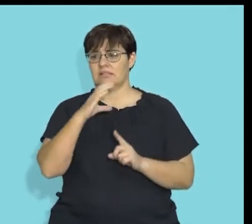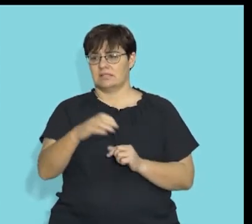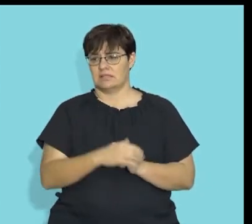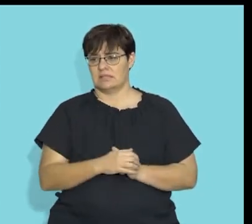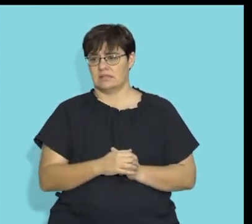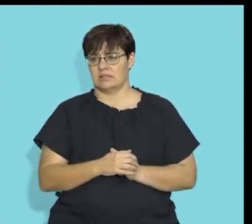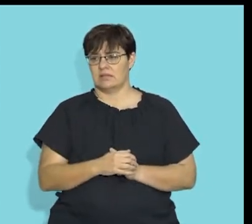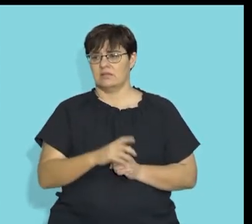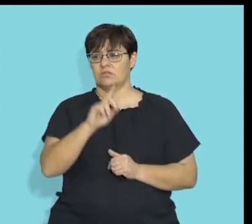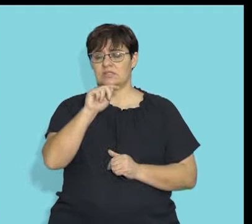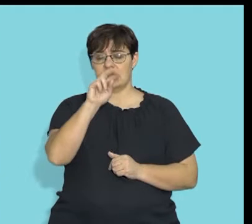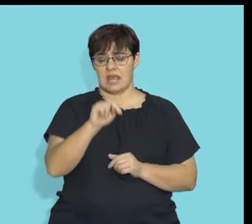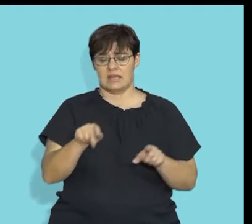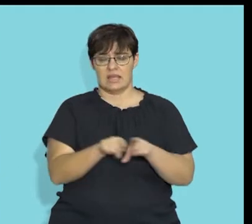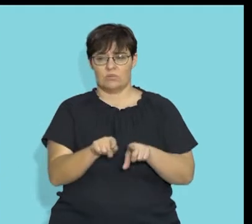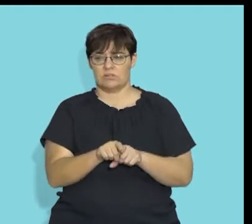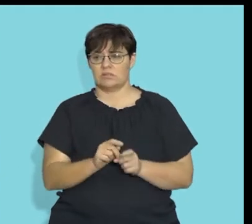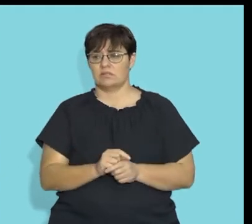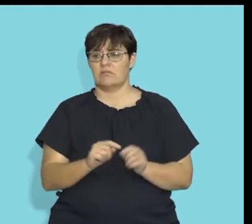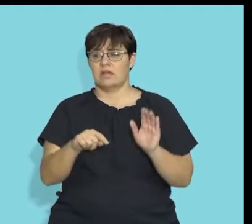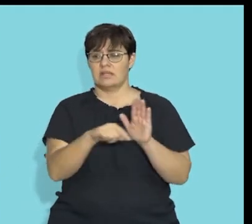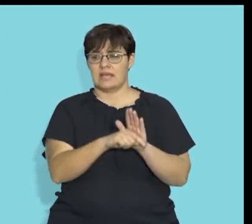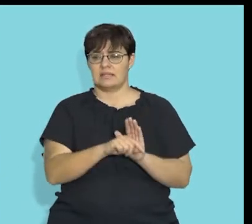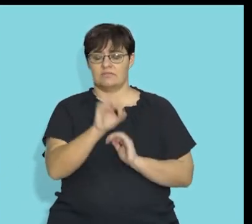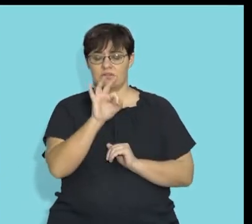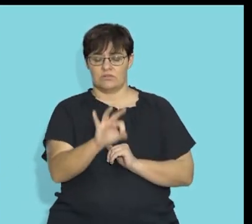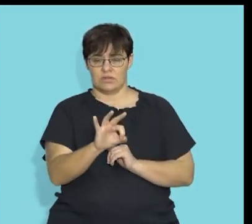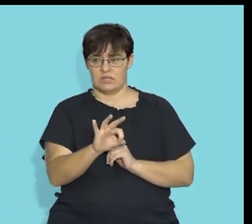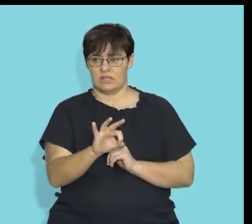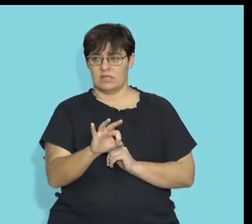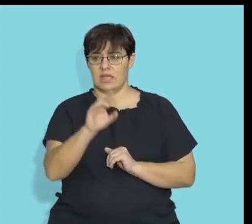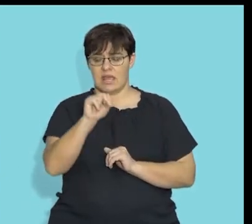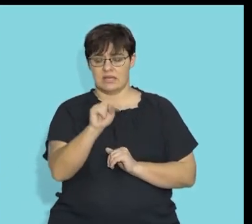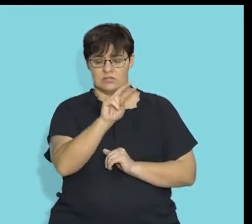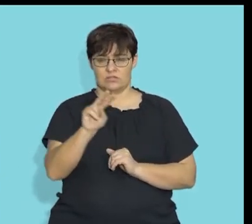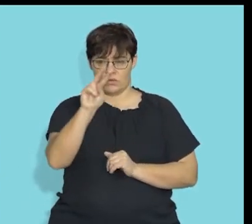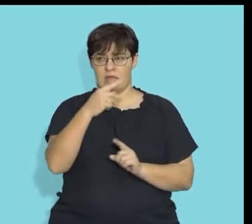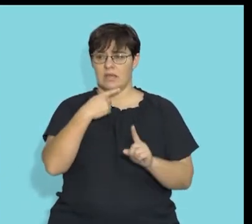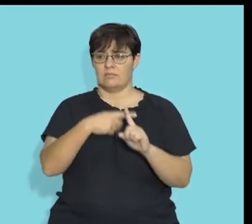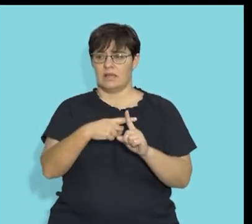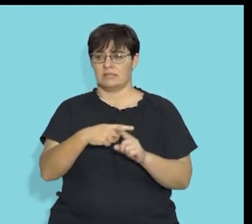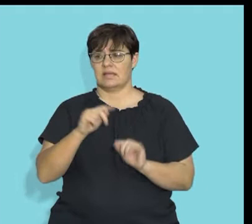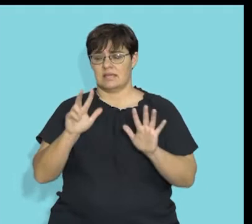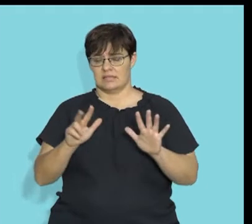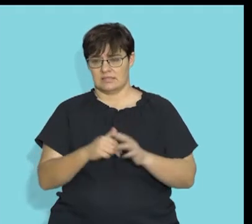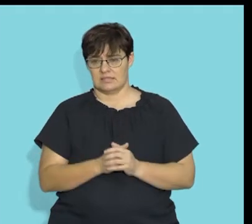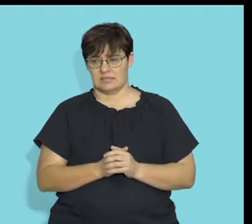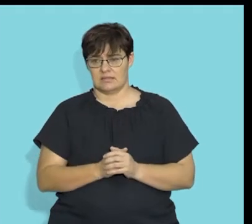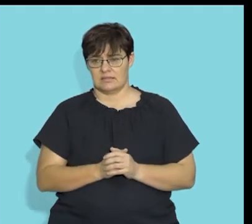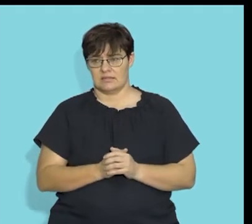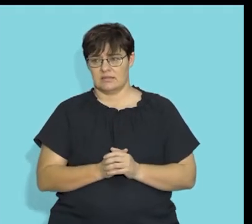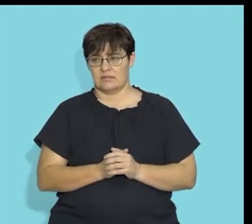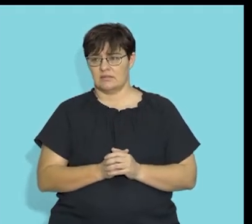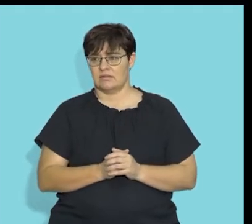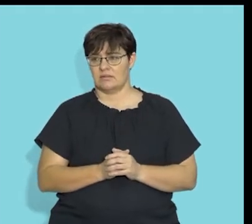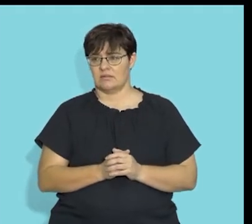C. So Tn will be equal to negative 3n squared plus 8.